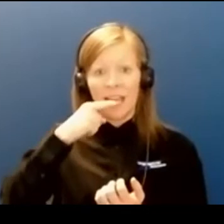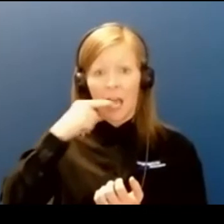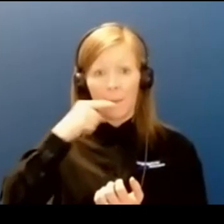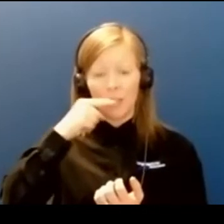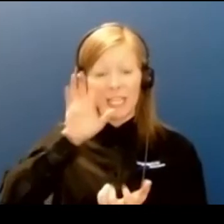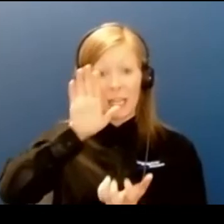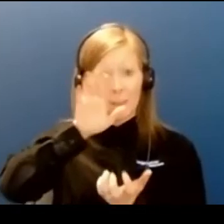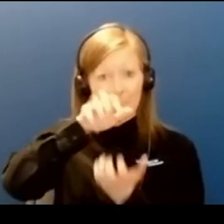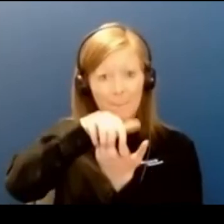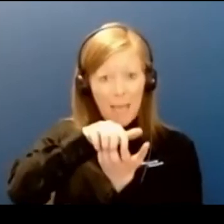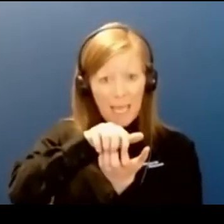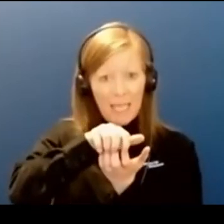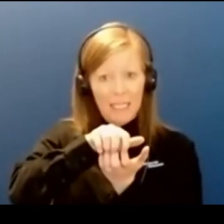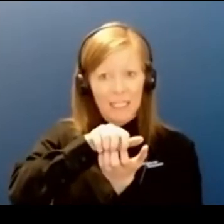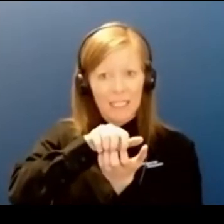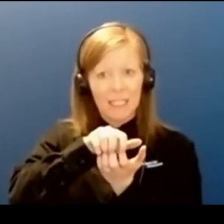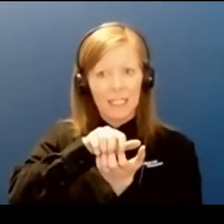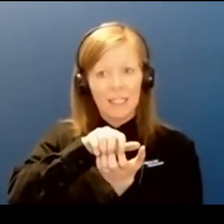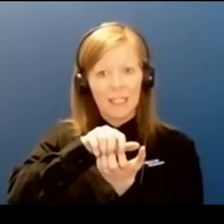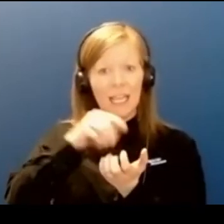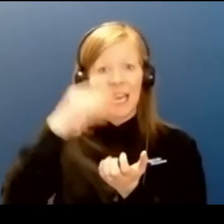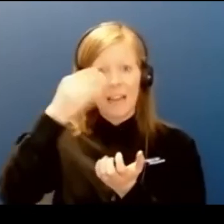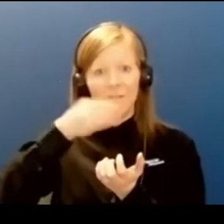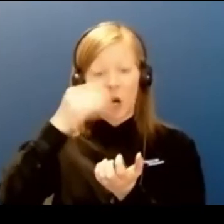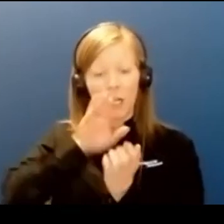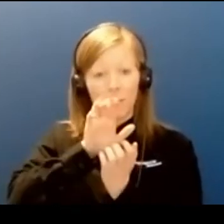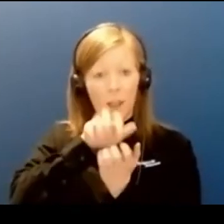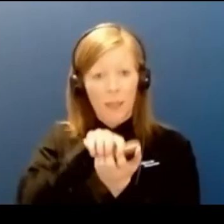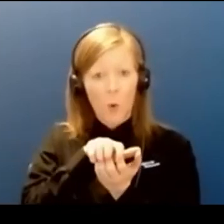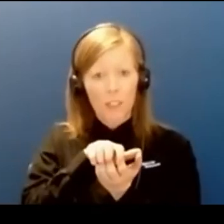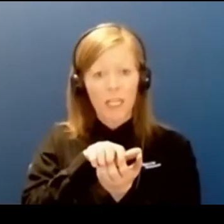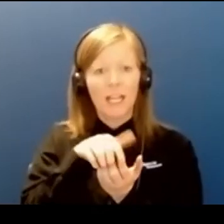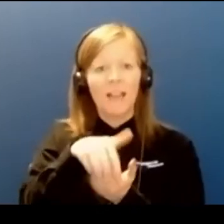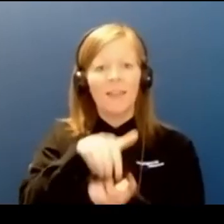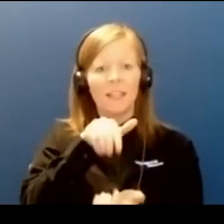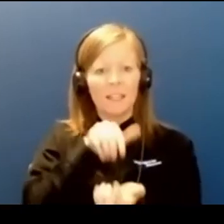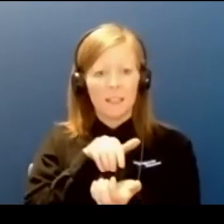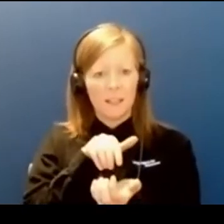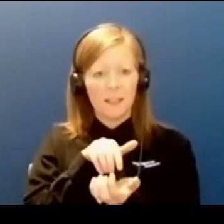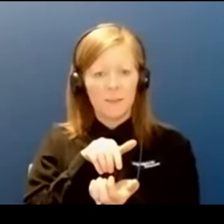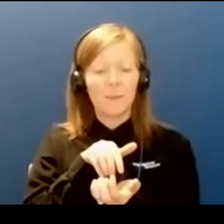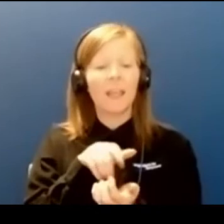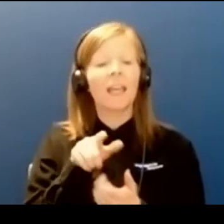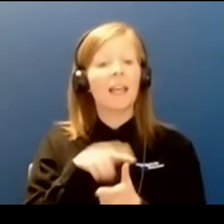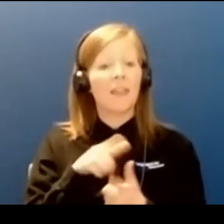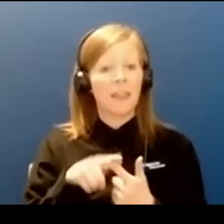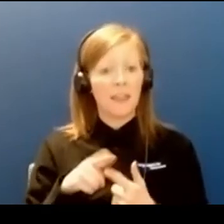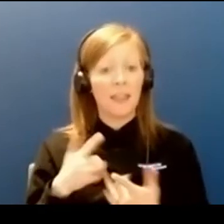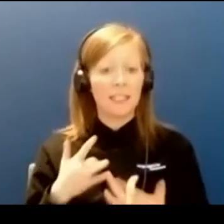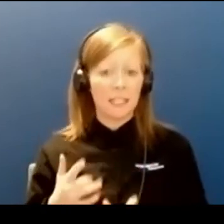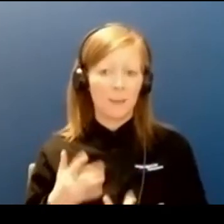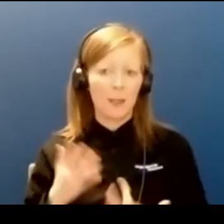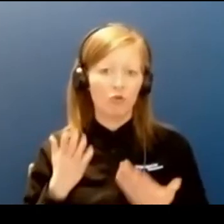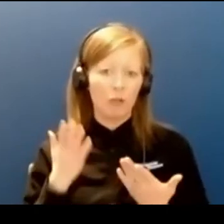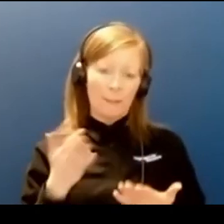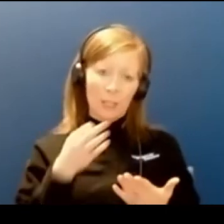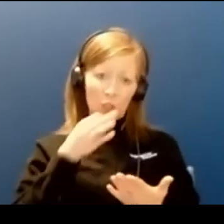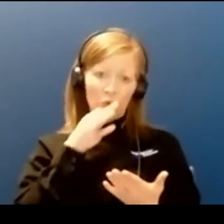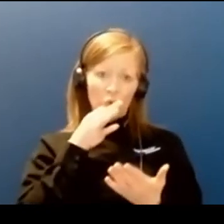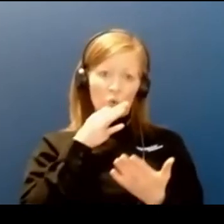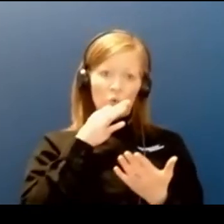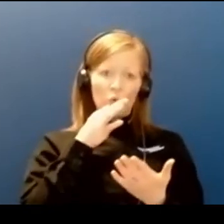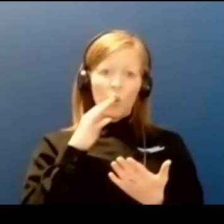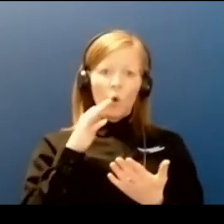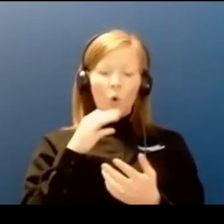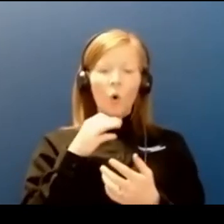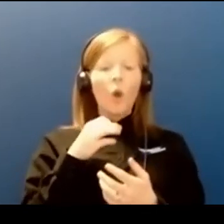lower teeth, in front of the lower teeth, the other way around, then they typically recommend seeing the dentist the